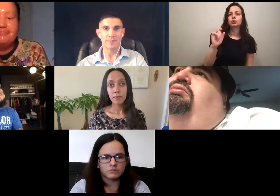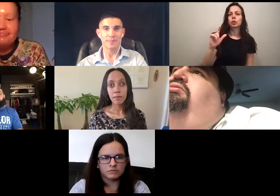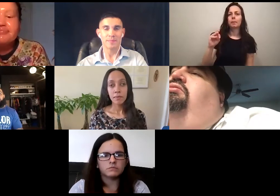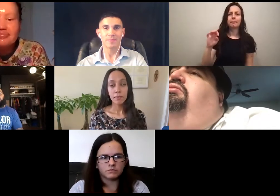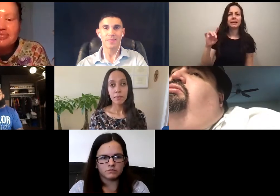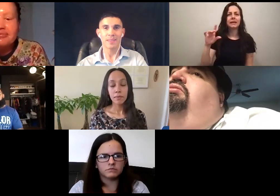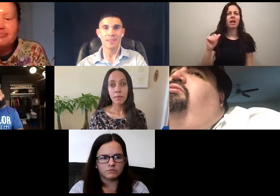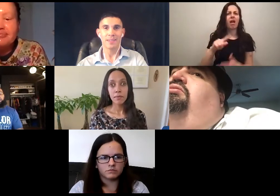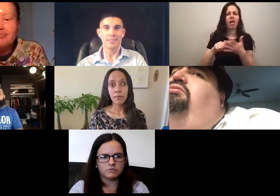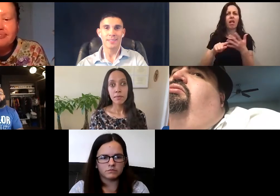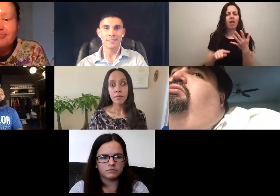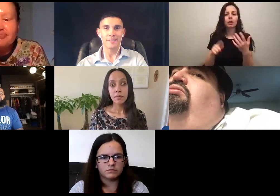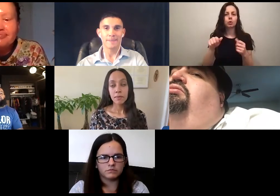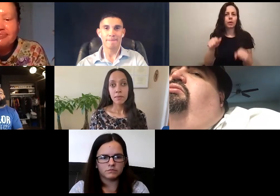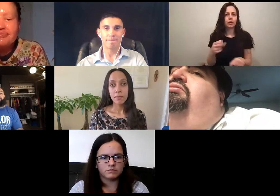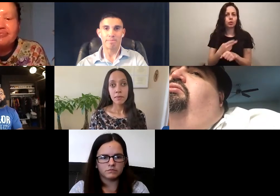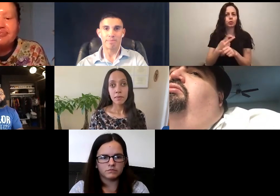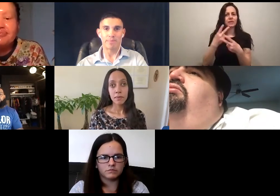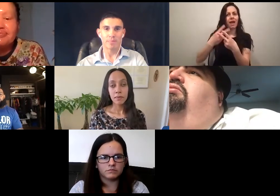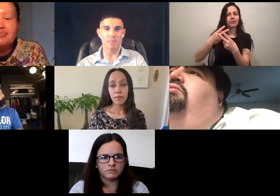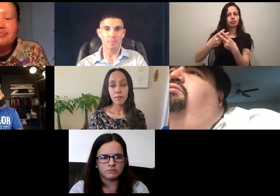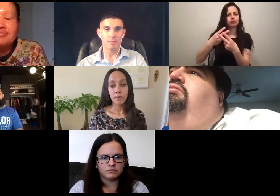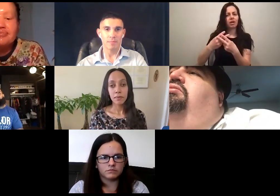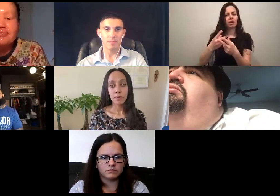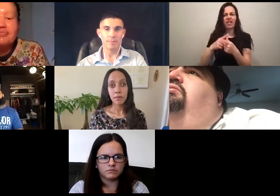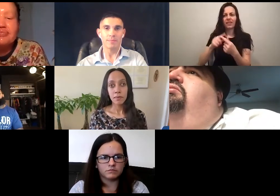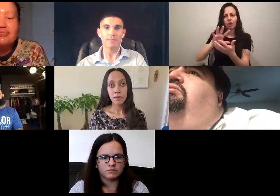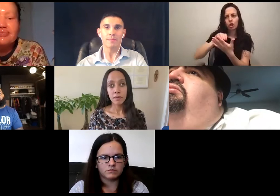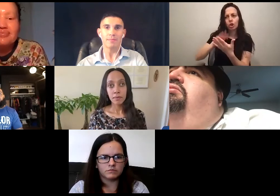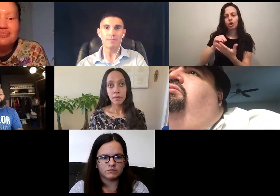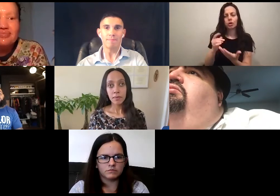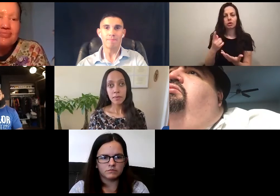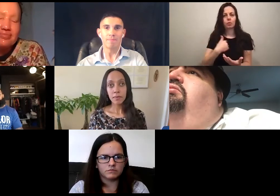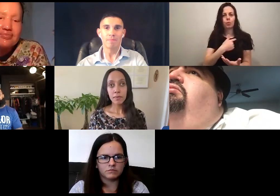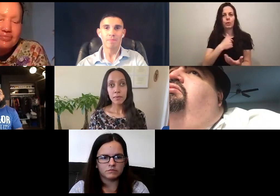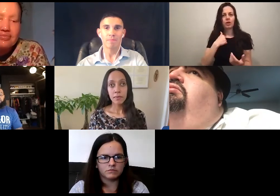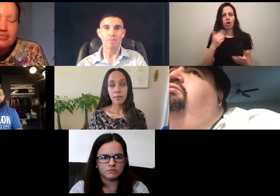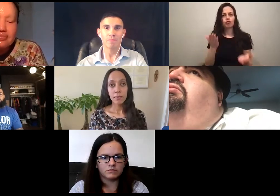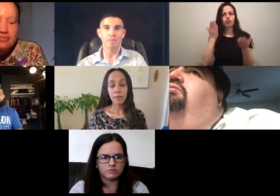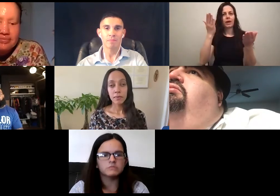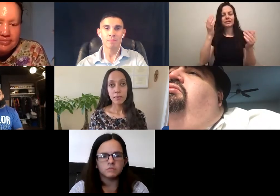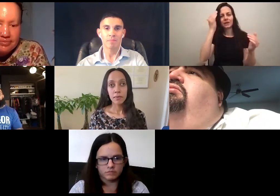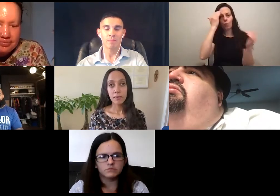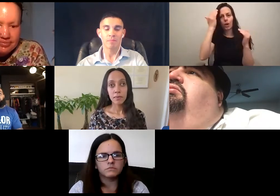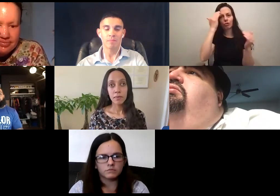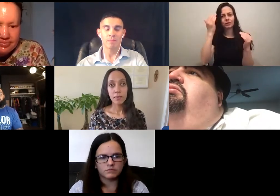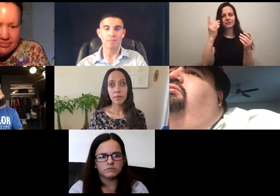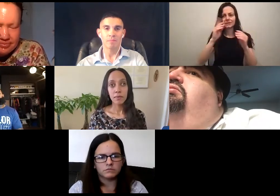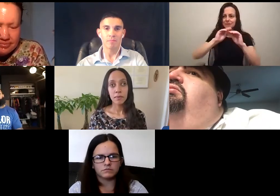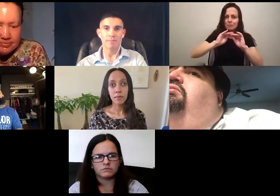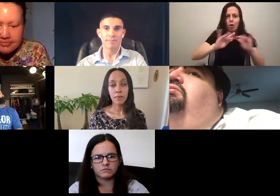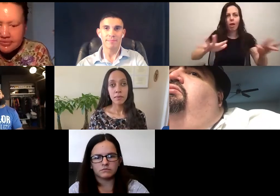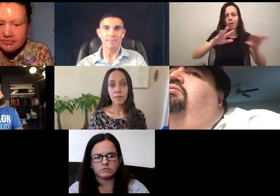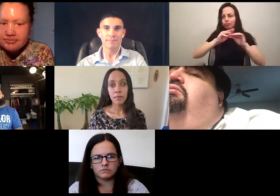if you do that, you can educate yourself a lot, because we're really raising awareness for what we represent, and we're spreading it out